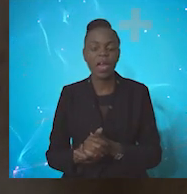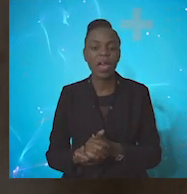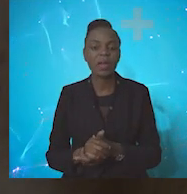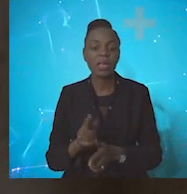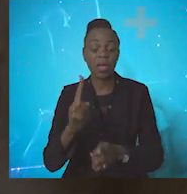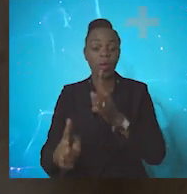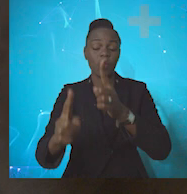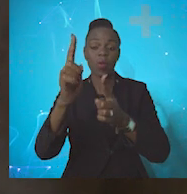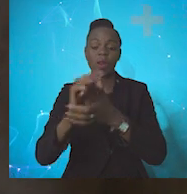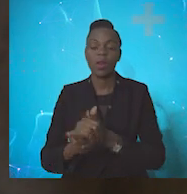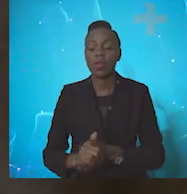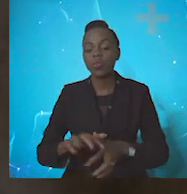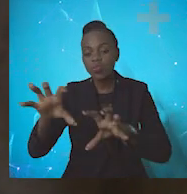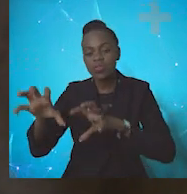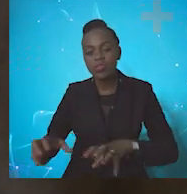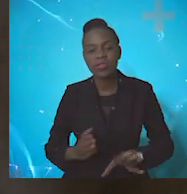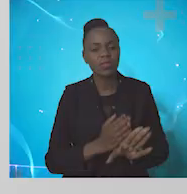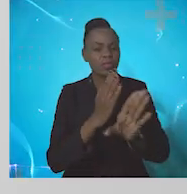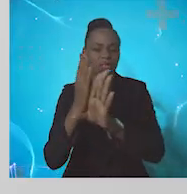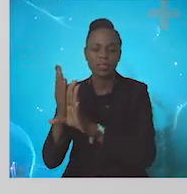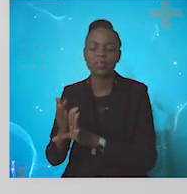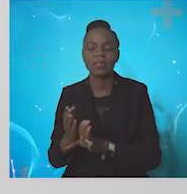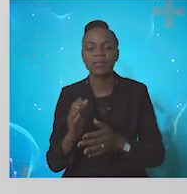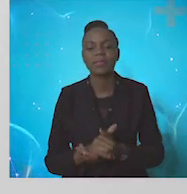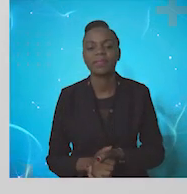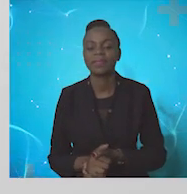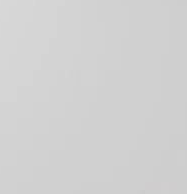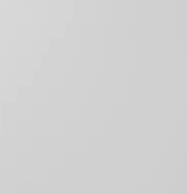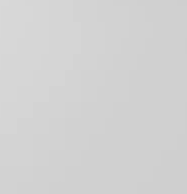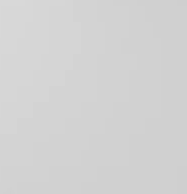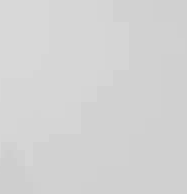a journey through innovation and determination.